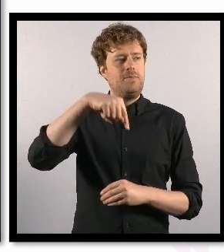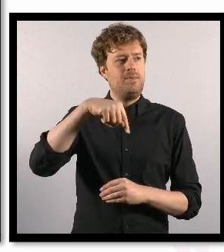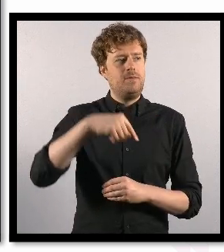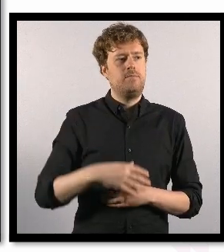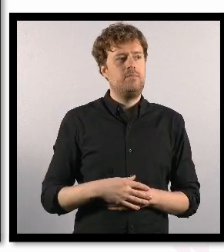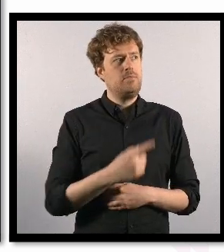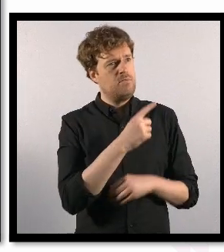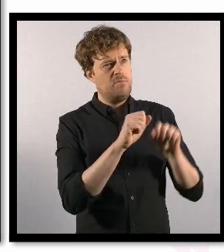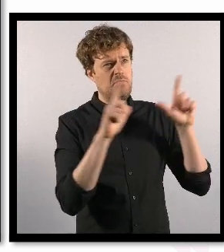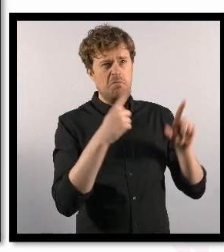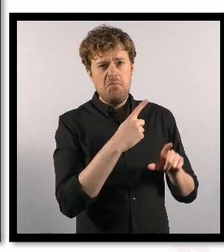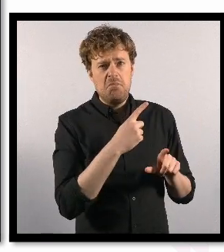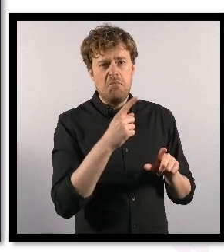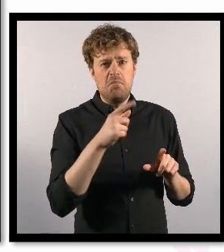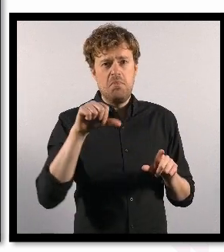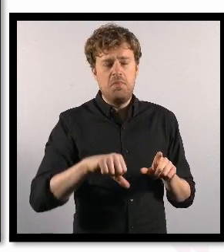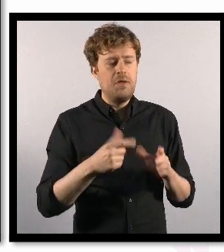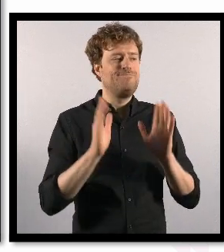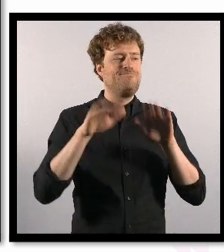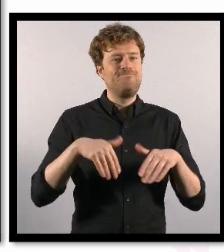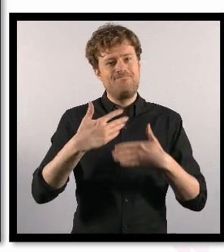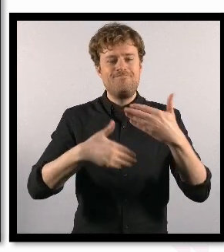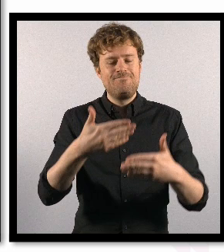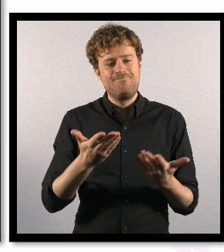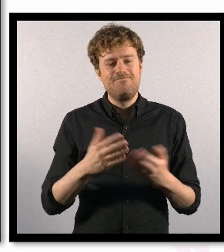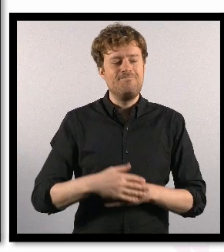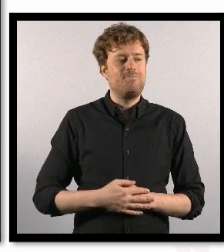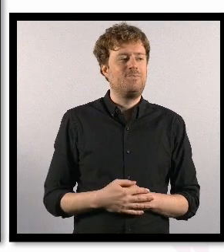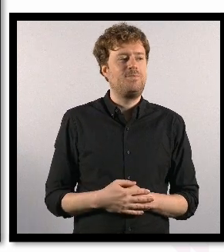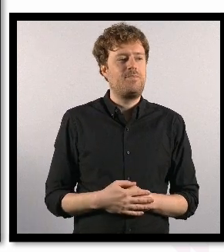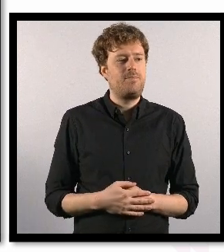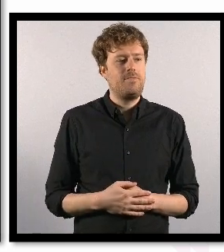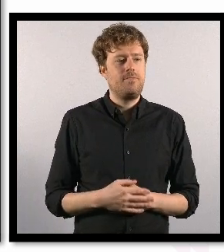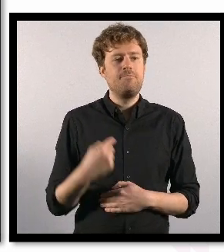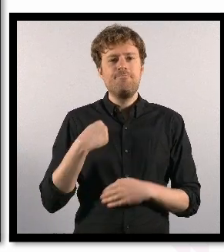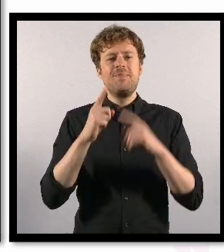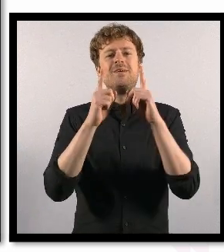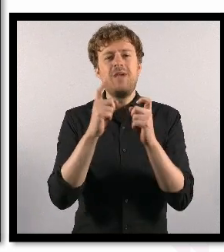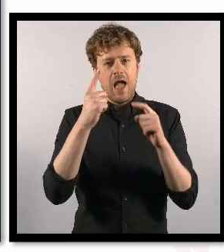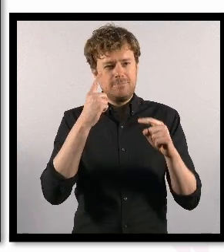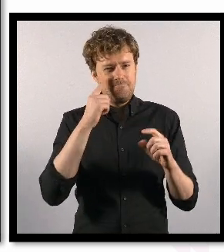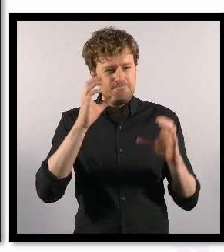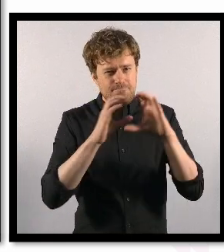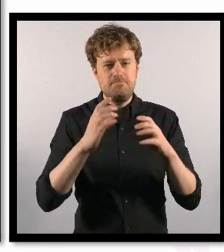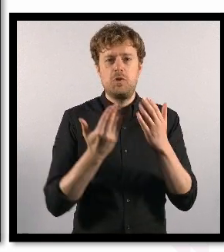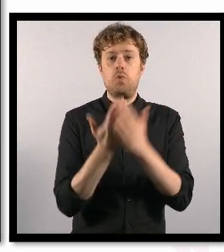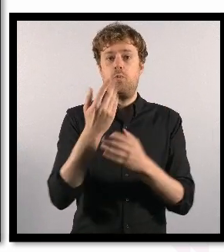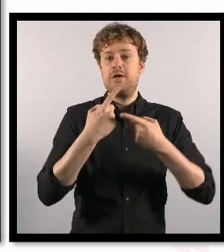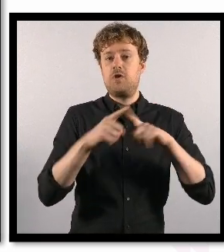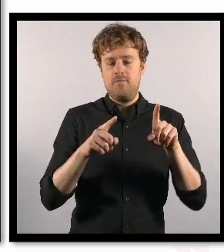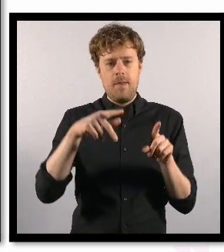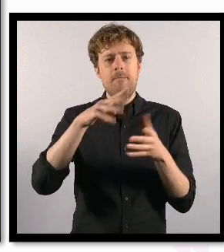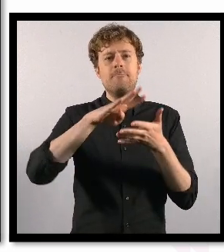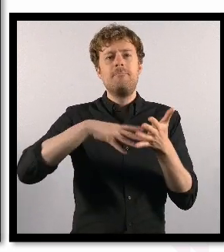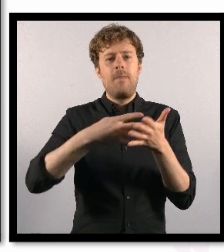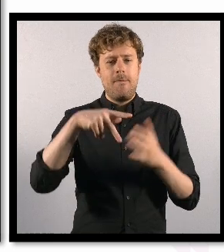an experimental technique for the first time able to resolve the dynamics of those proteins. And we managed to do that with